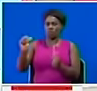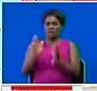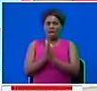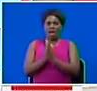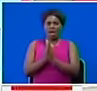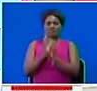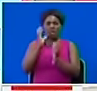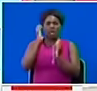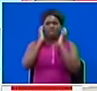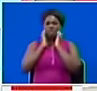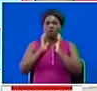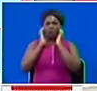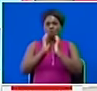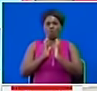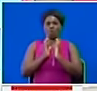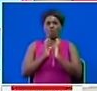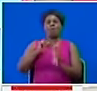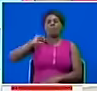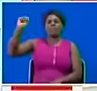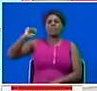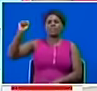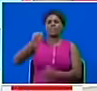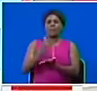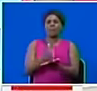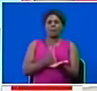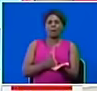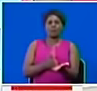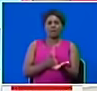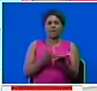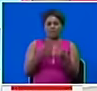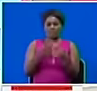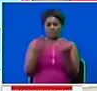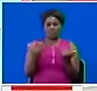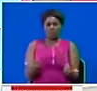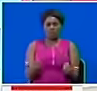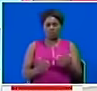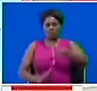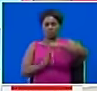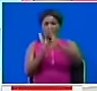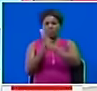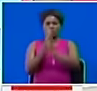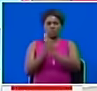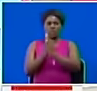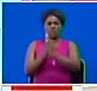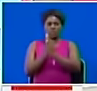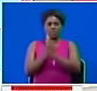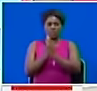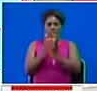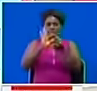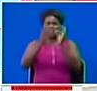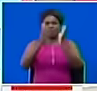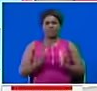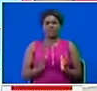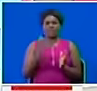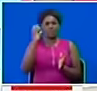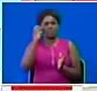Nyong'o on that. That is the politician segment. But first, we want to update you on the top stories at this hour. Our sign language interpreter